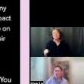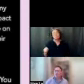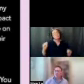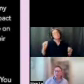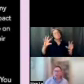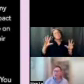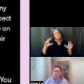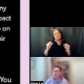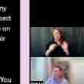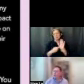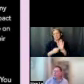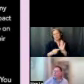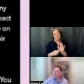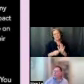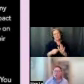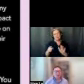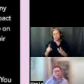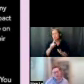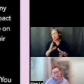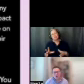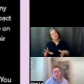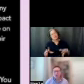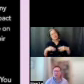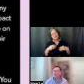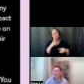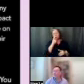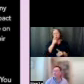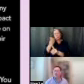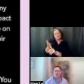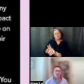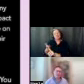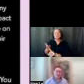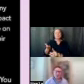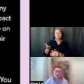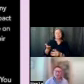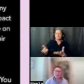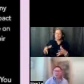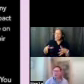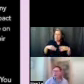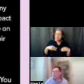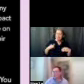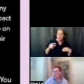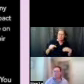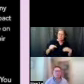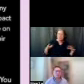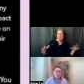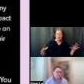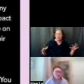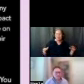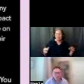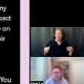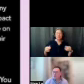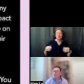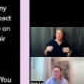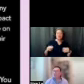of embrace who we are, connect with